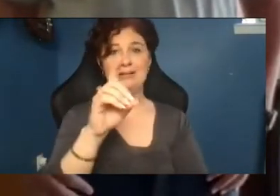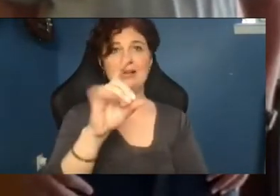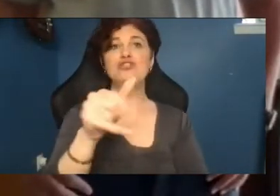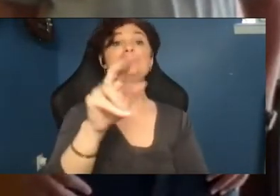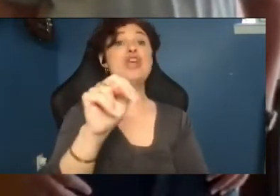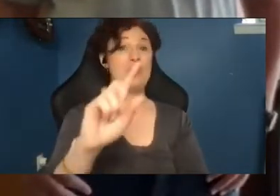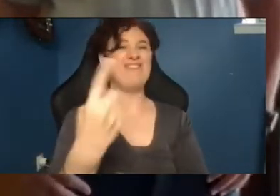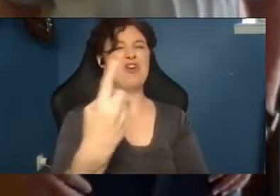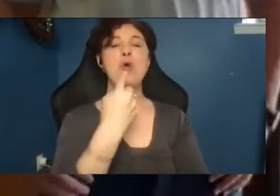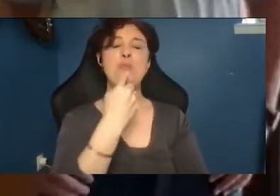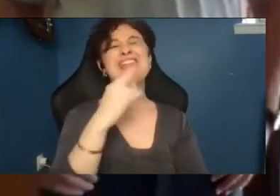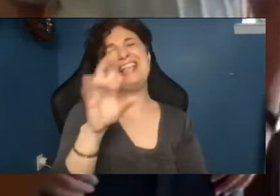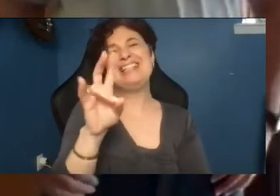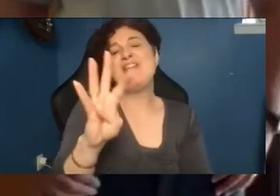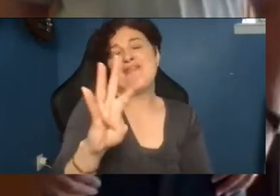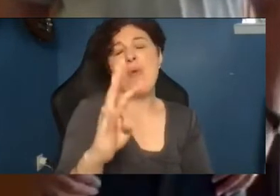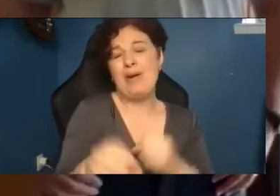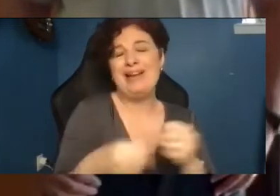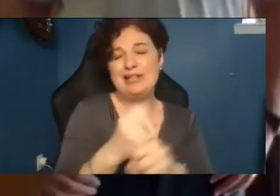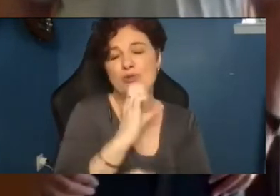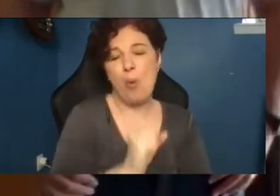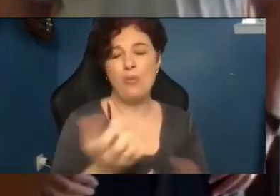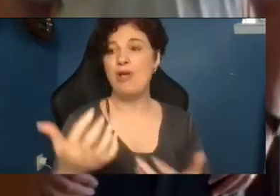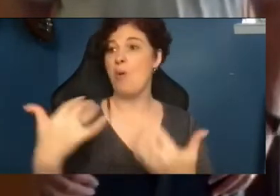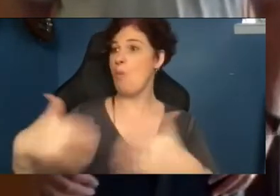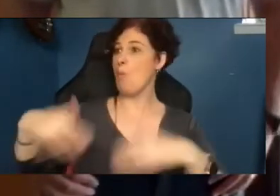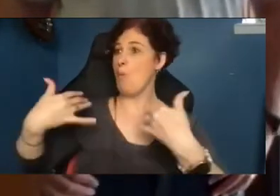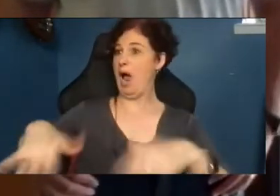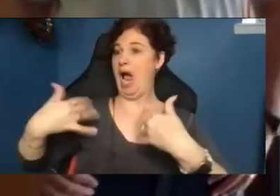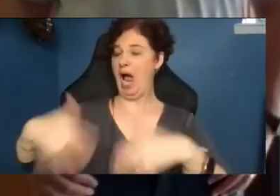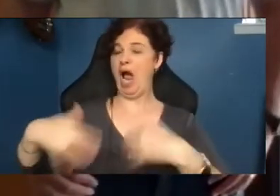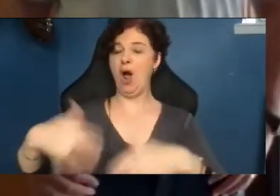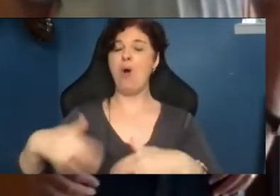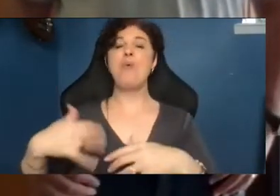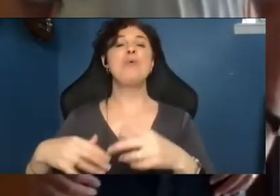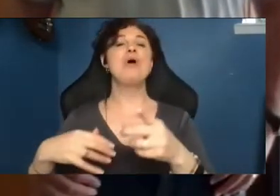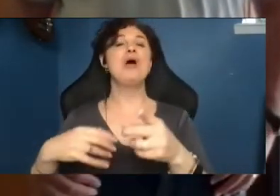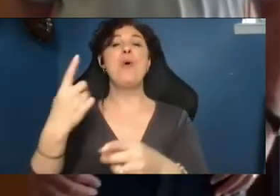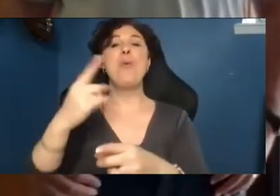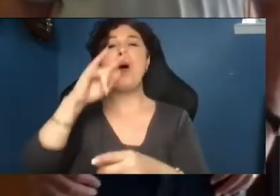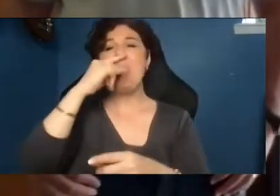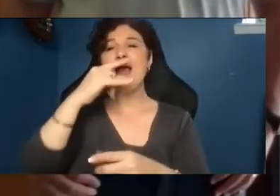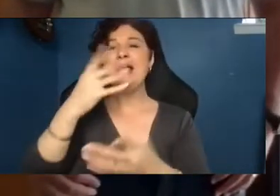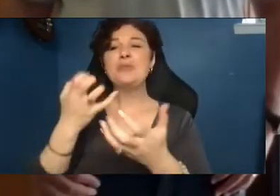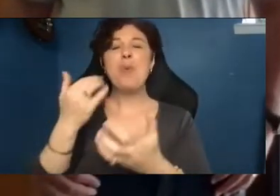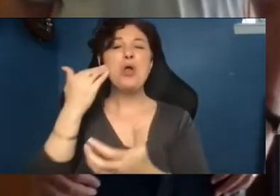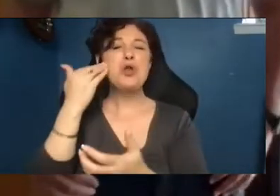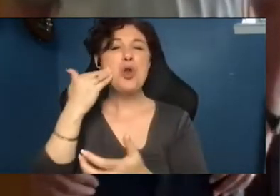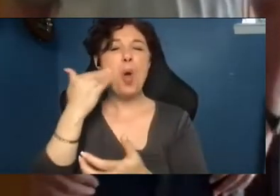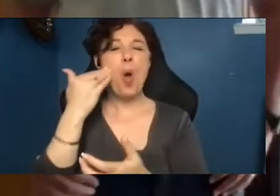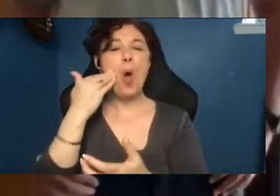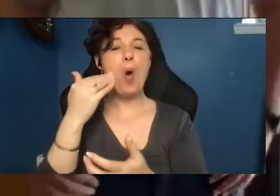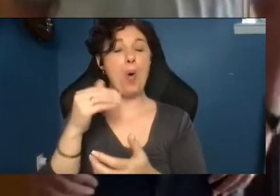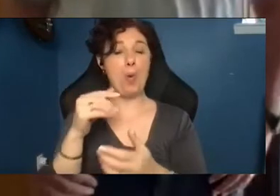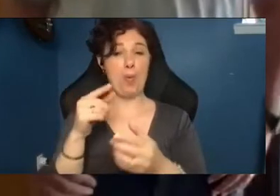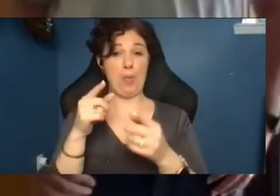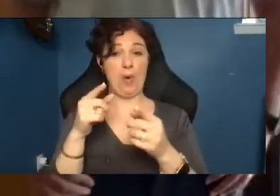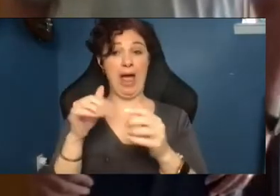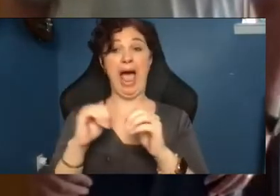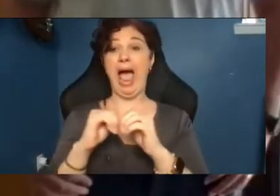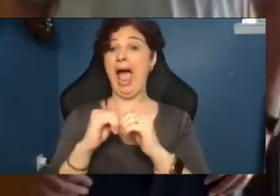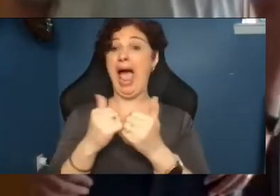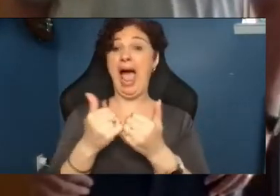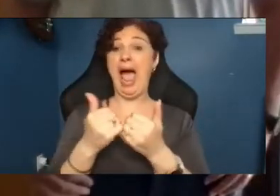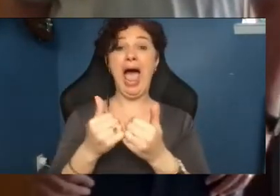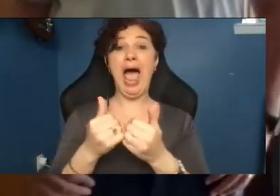January 1st, we'll say 74. Wow. And one of the kids wanted to know, how